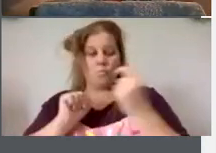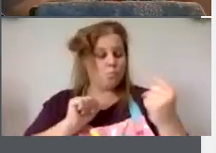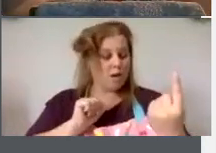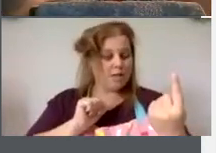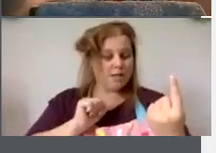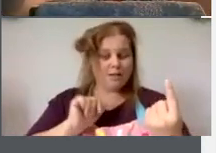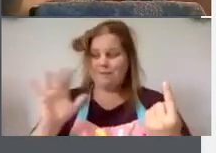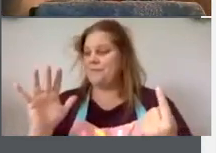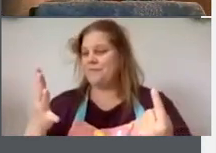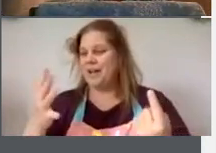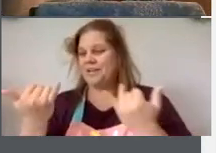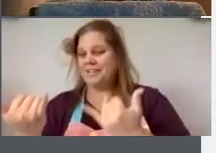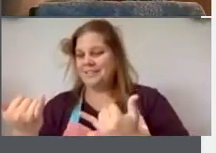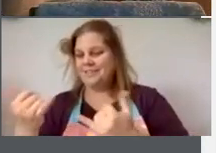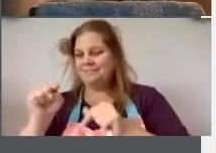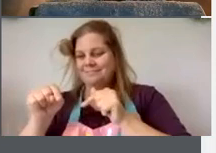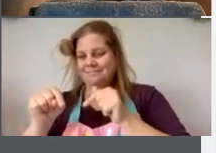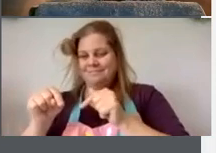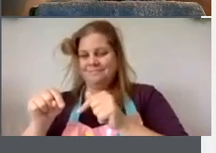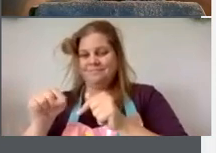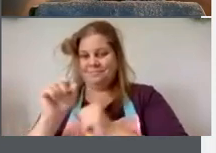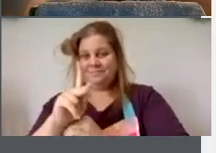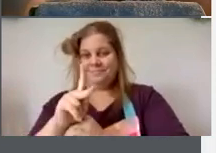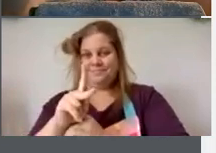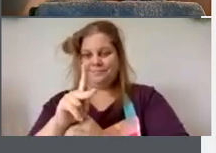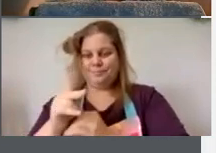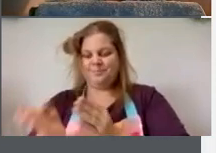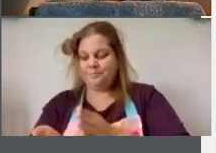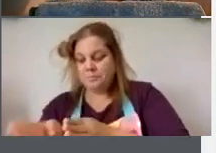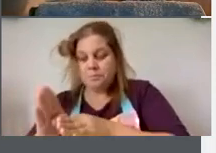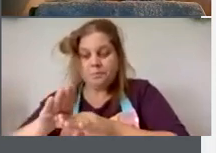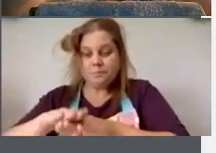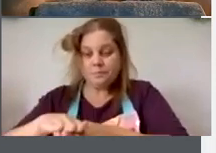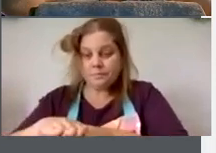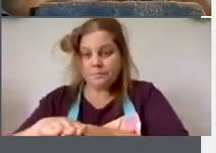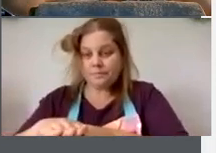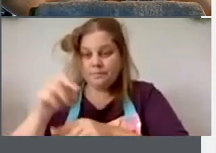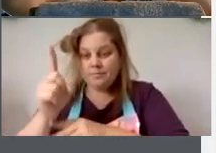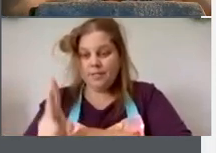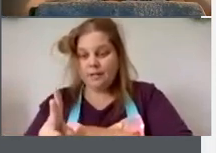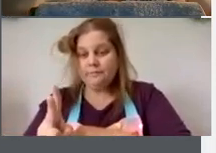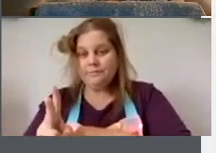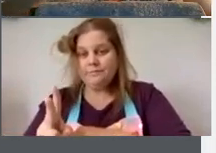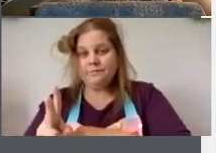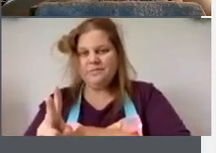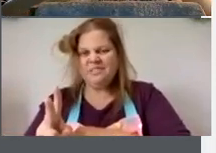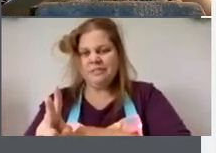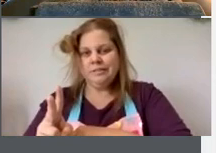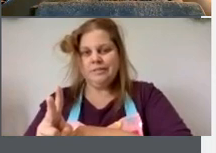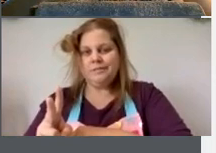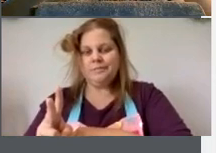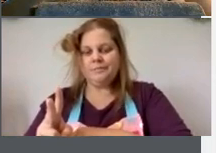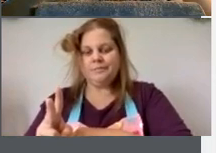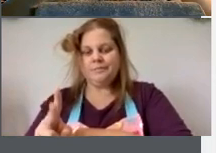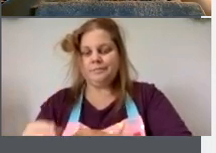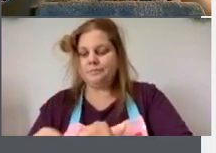my $5 bill. Okay, I'm going to fold it in half like they told me to do. I'm going to put it on the